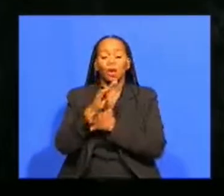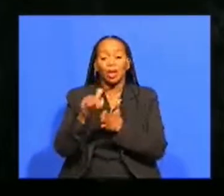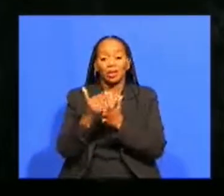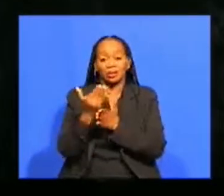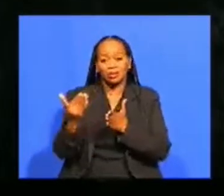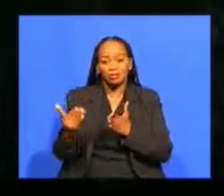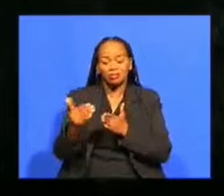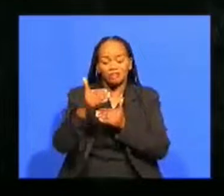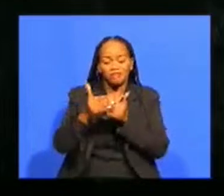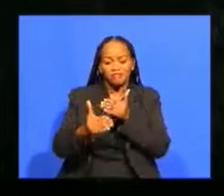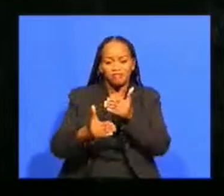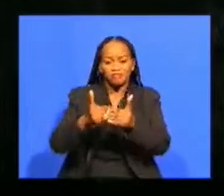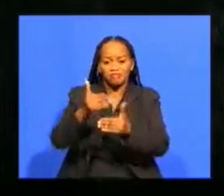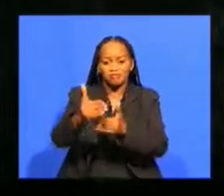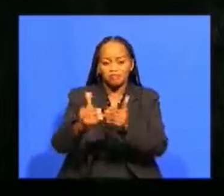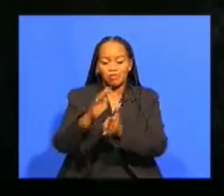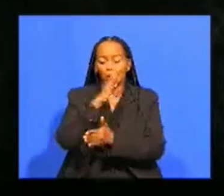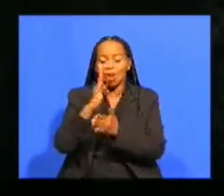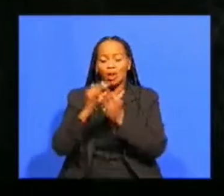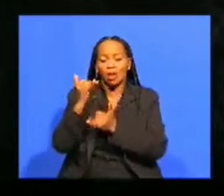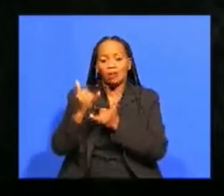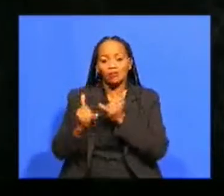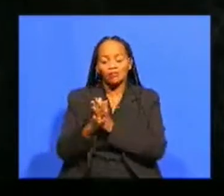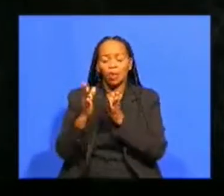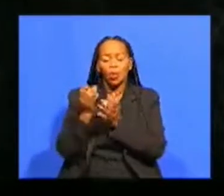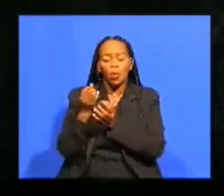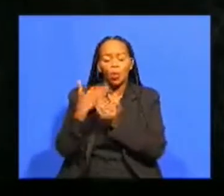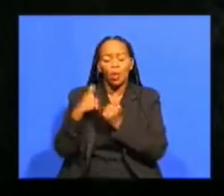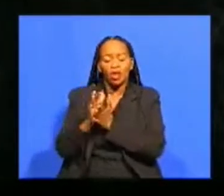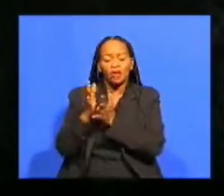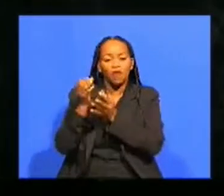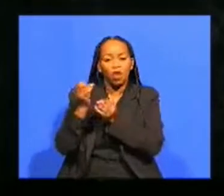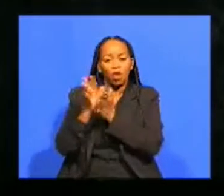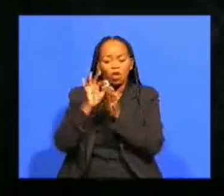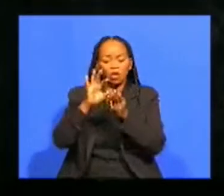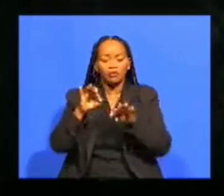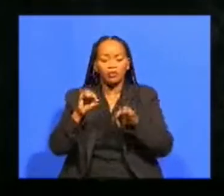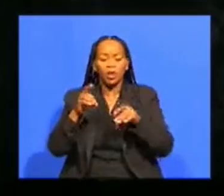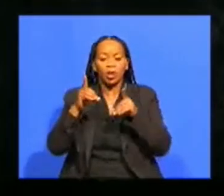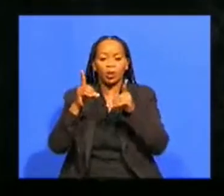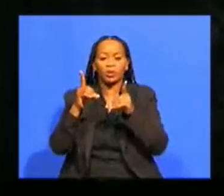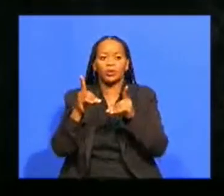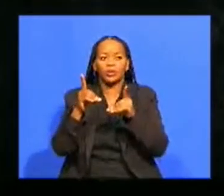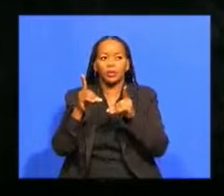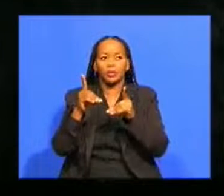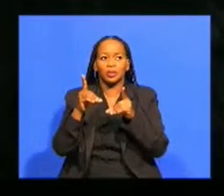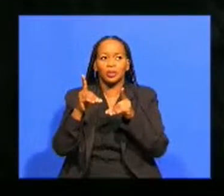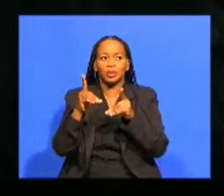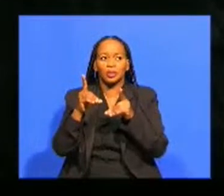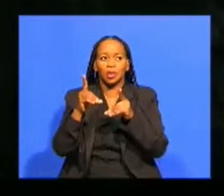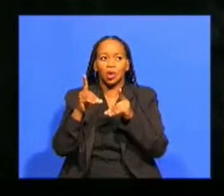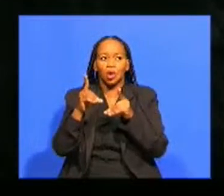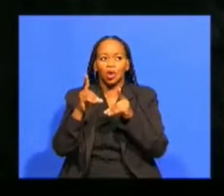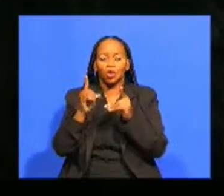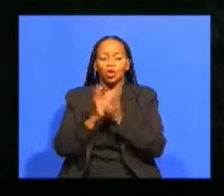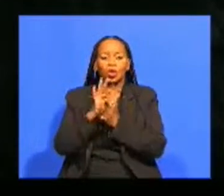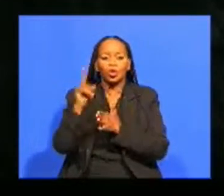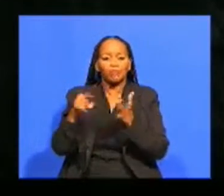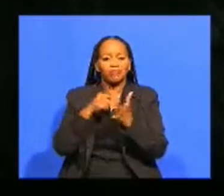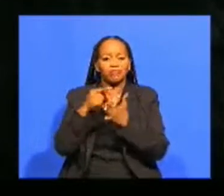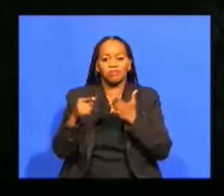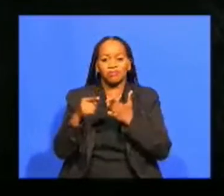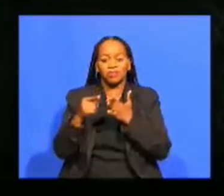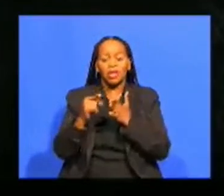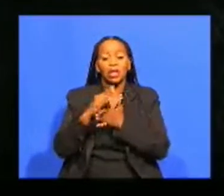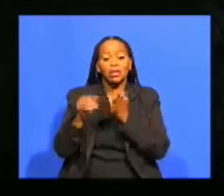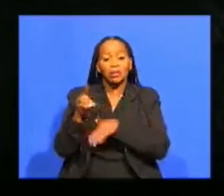journey. There's a lot of spirited education to decontaminate those who think women can't do